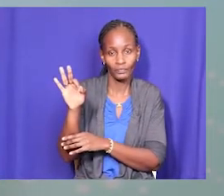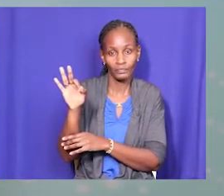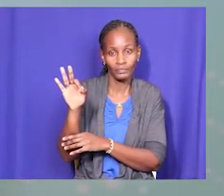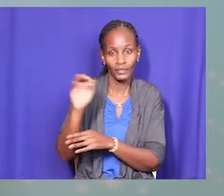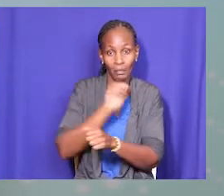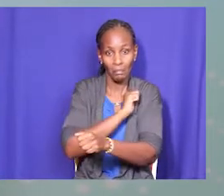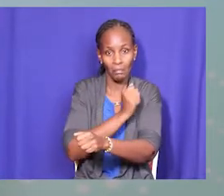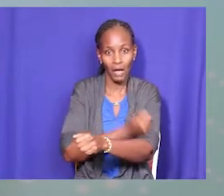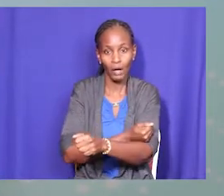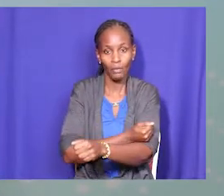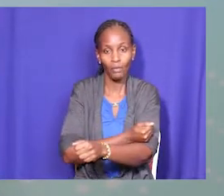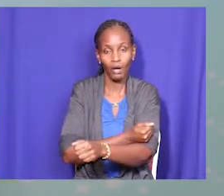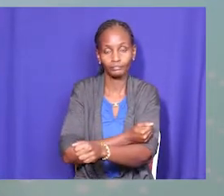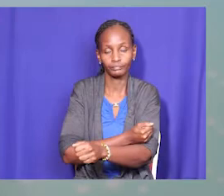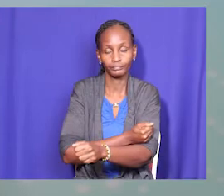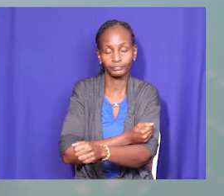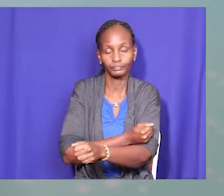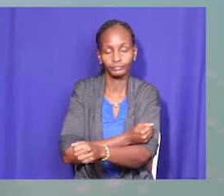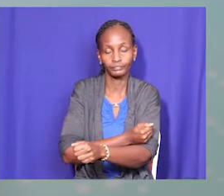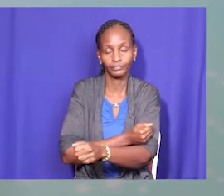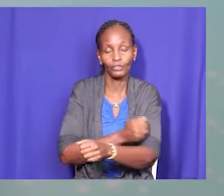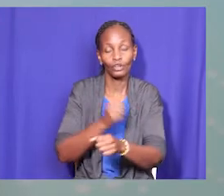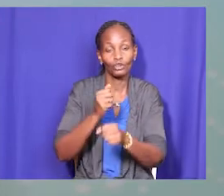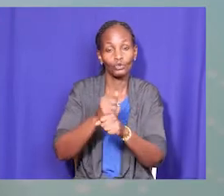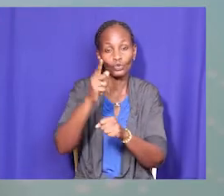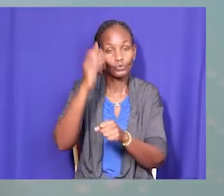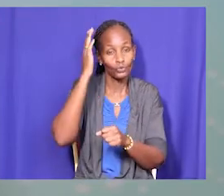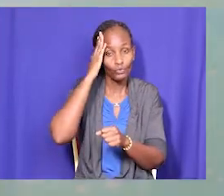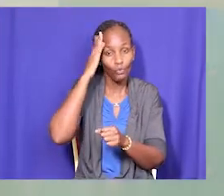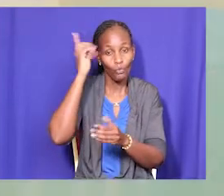And do you know what to serve is?